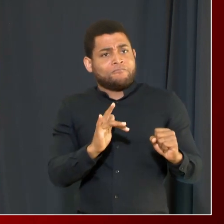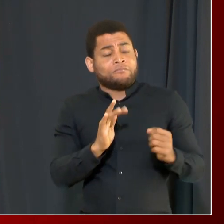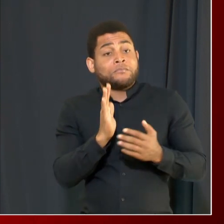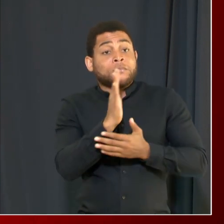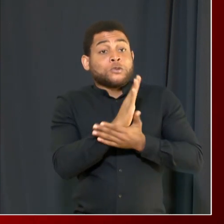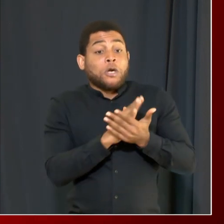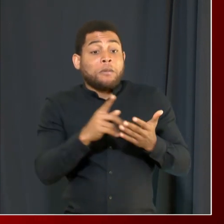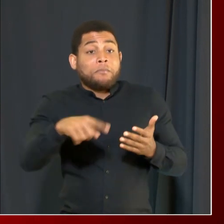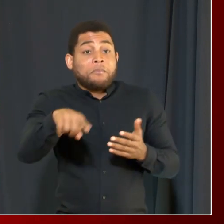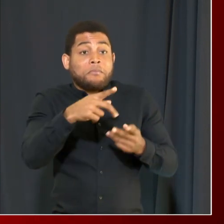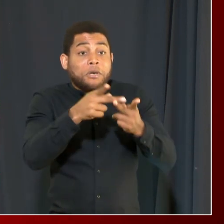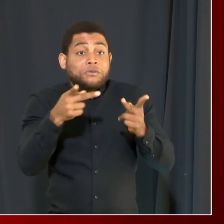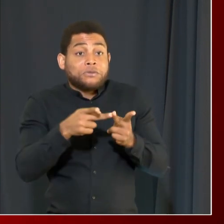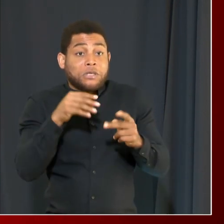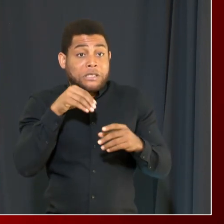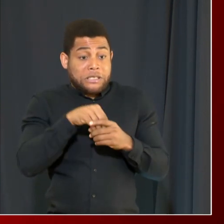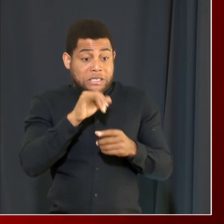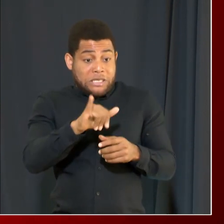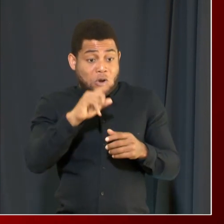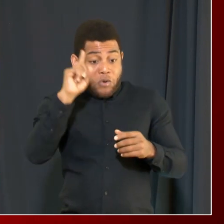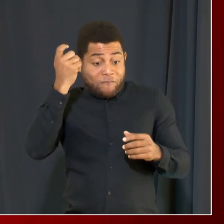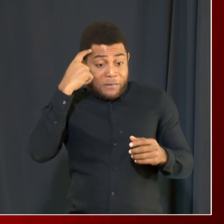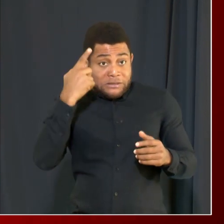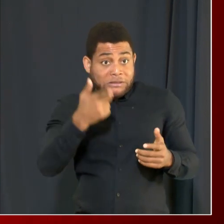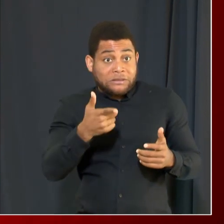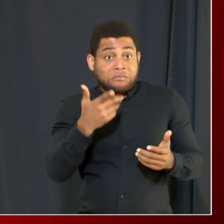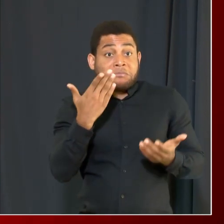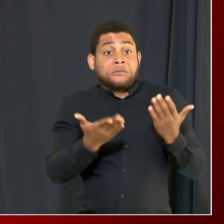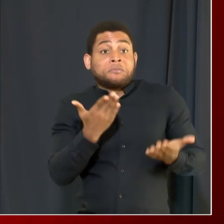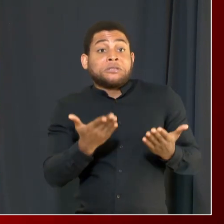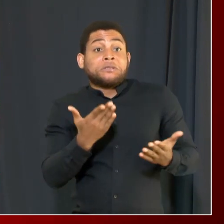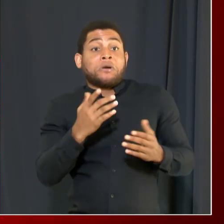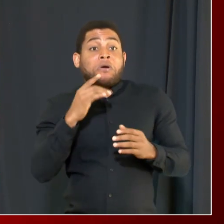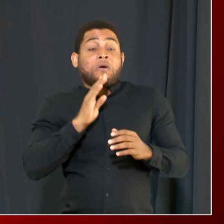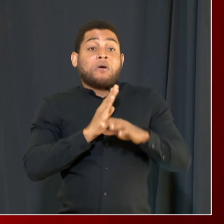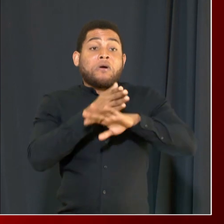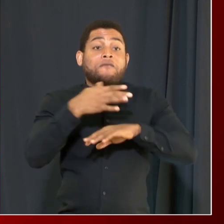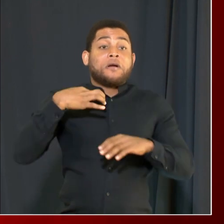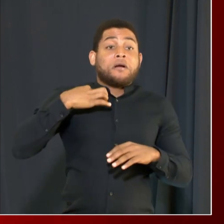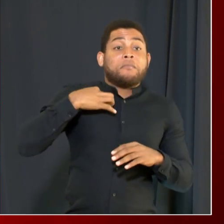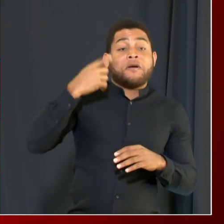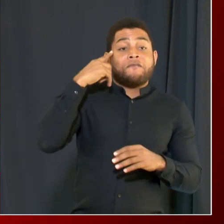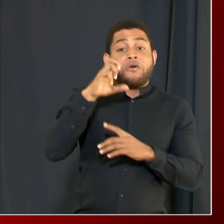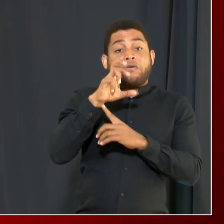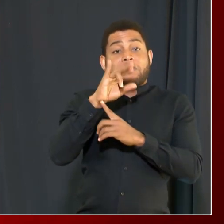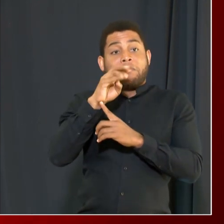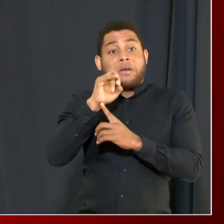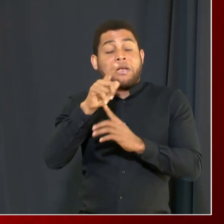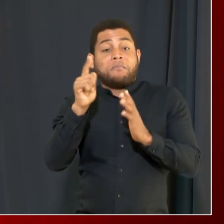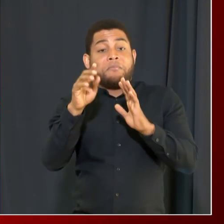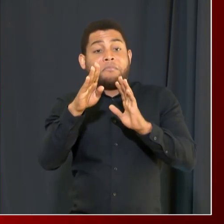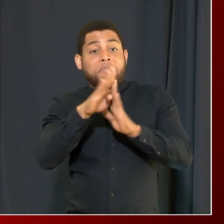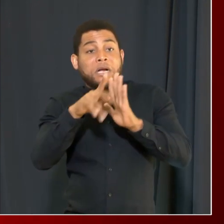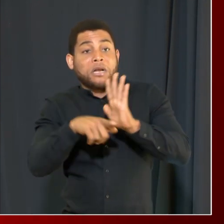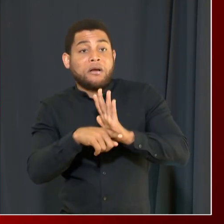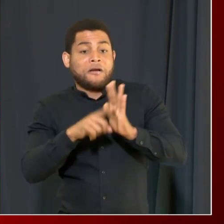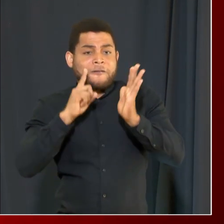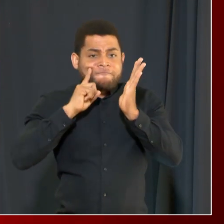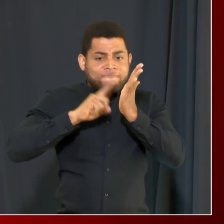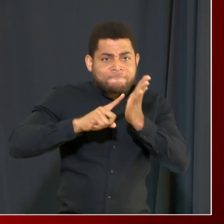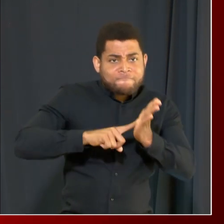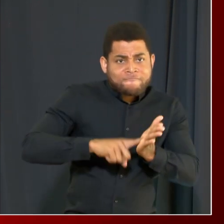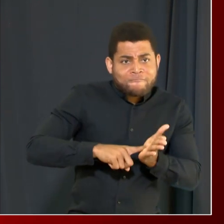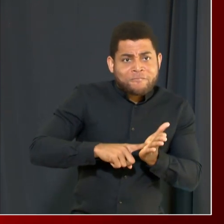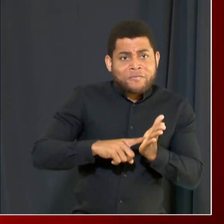within government in which there is probably an over-application of criminal background check for types of jobs in which there's not an obvious